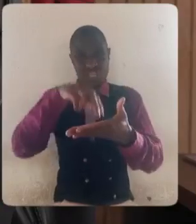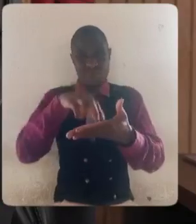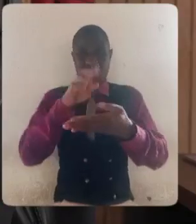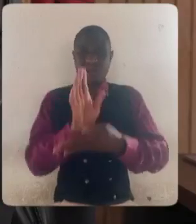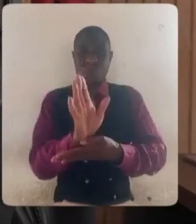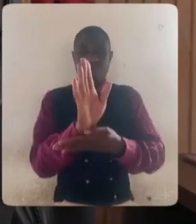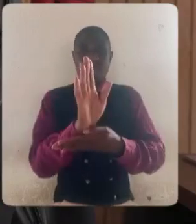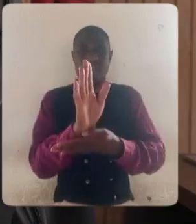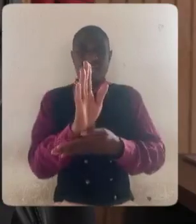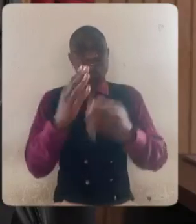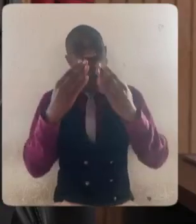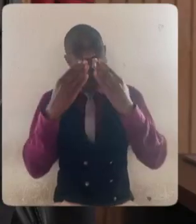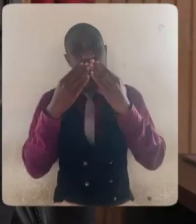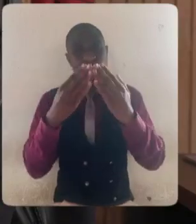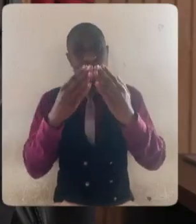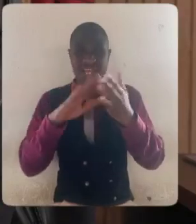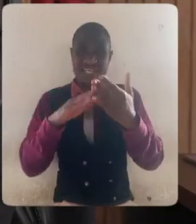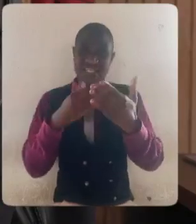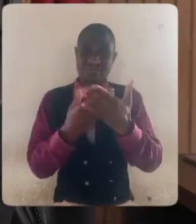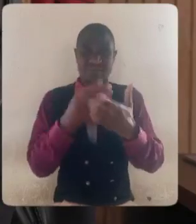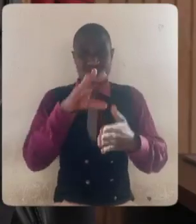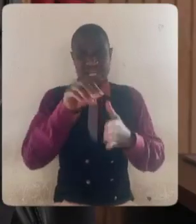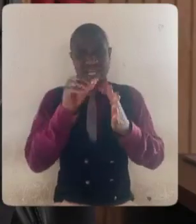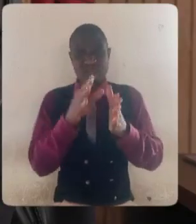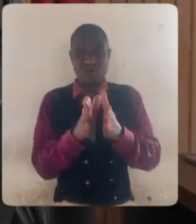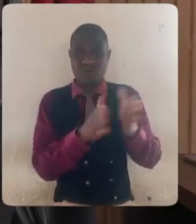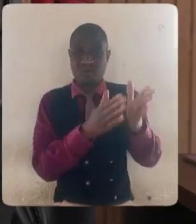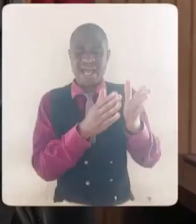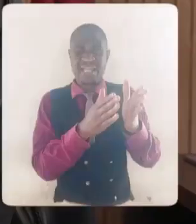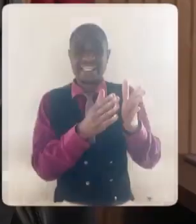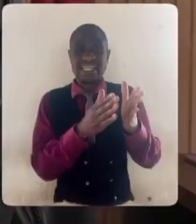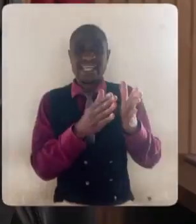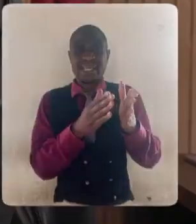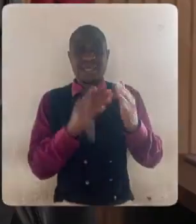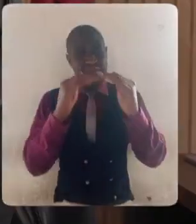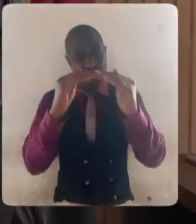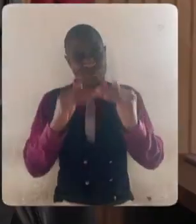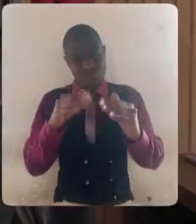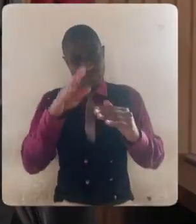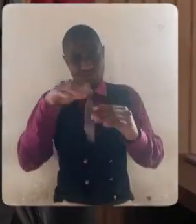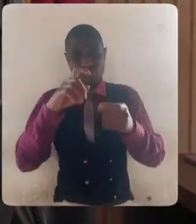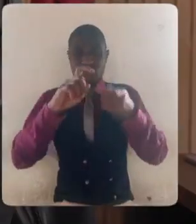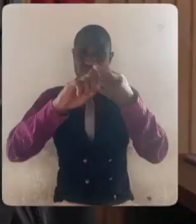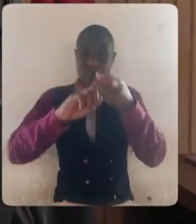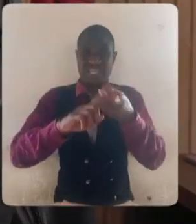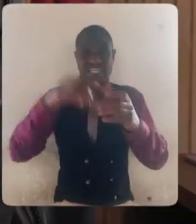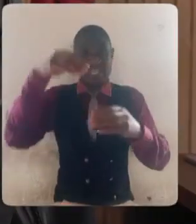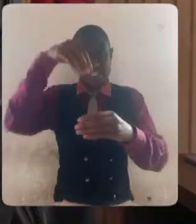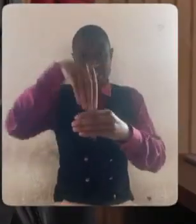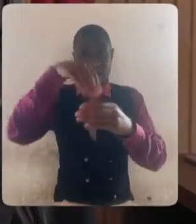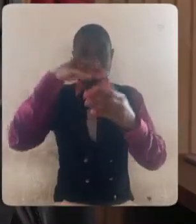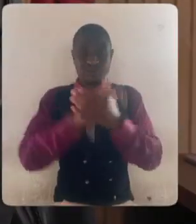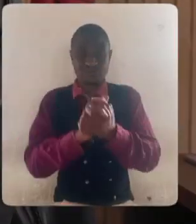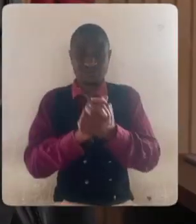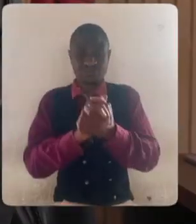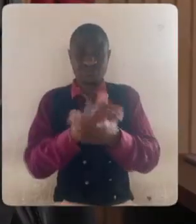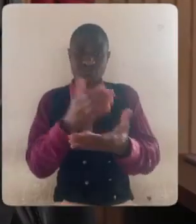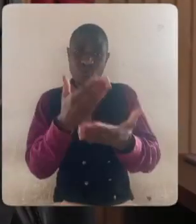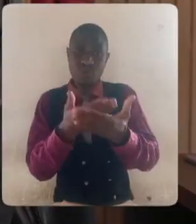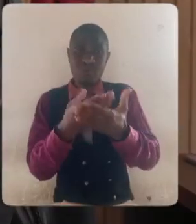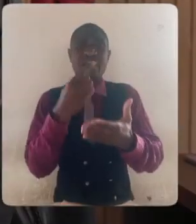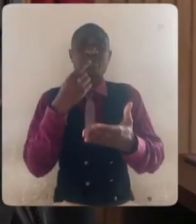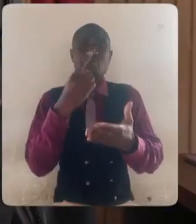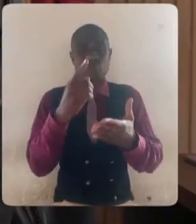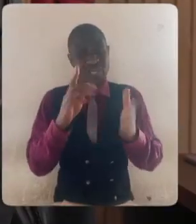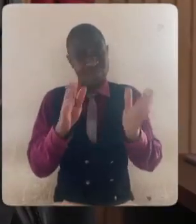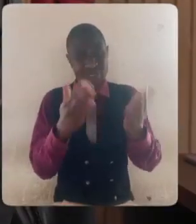unity, peace, and with respect for one another. Together, we can uphold Malawi's democratic values and